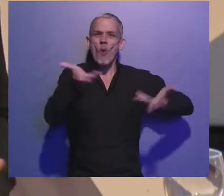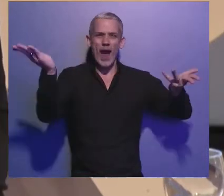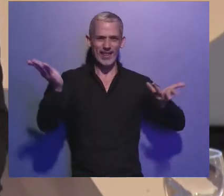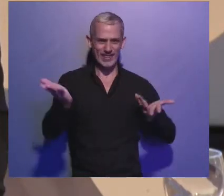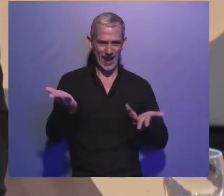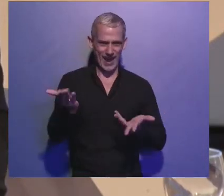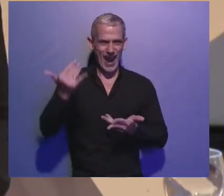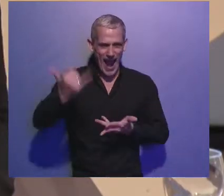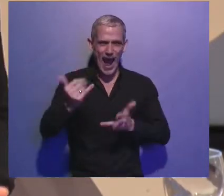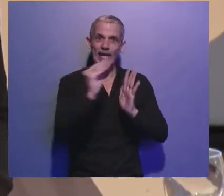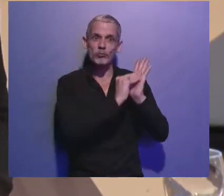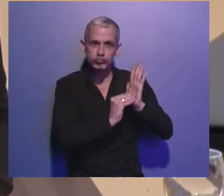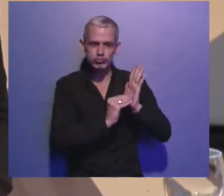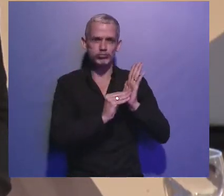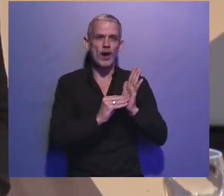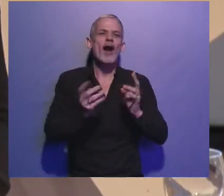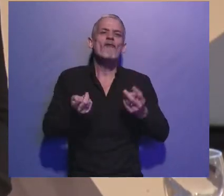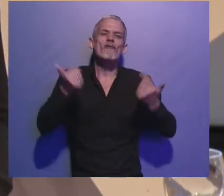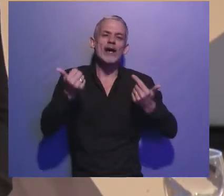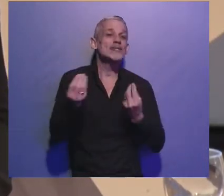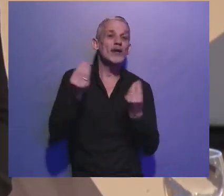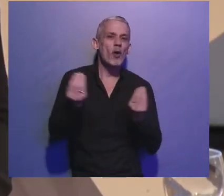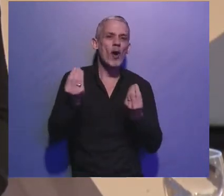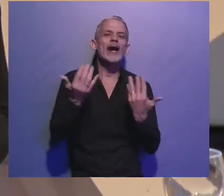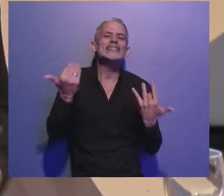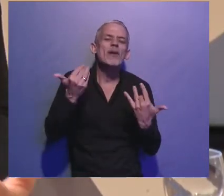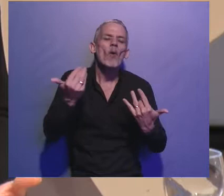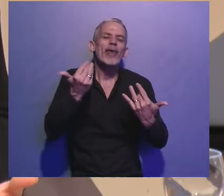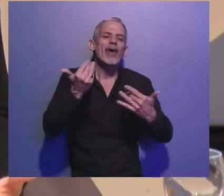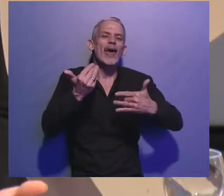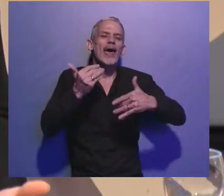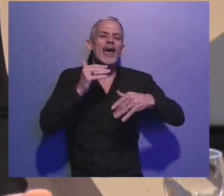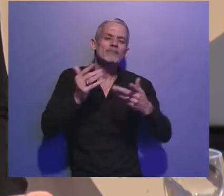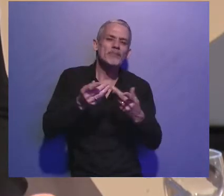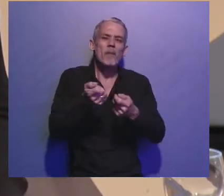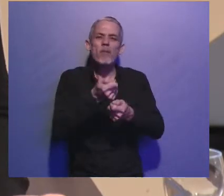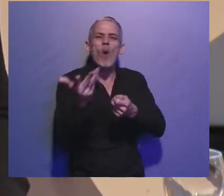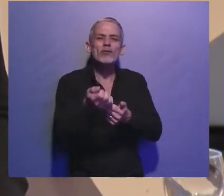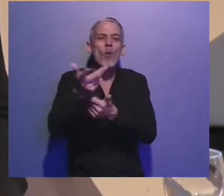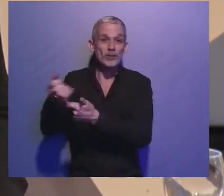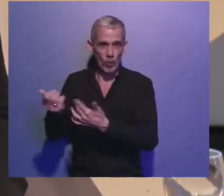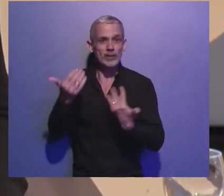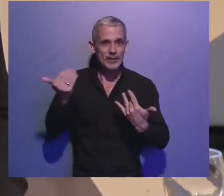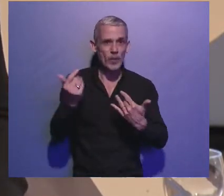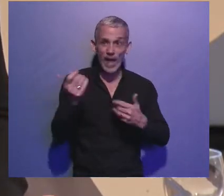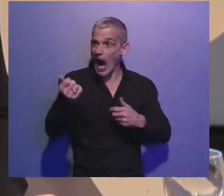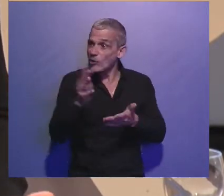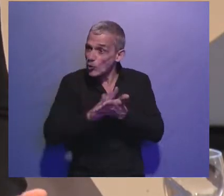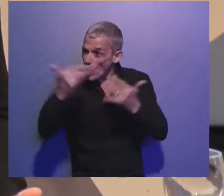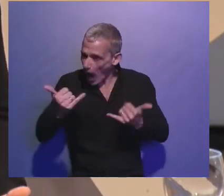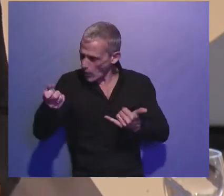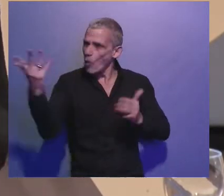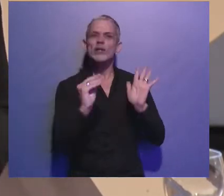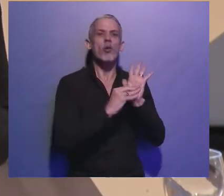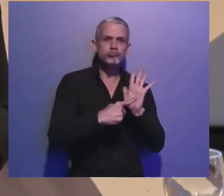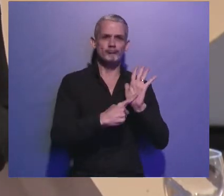tangible, but they don't explain the entire breadth of the issue of what we're trying to address with open data policy. So